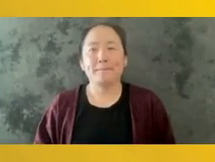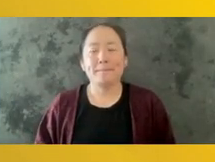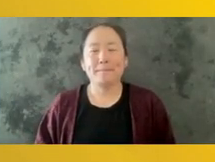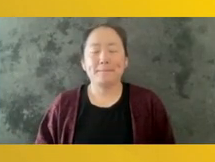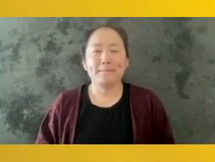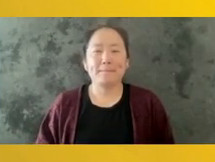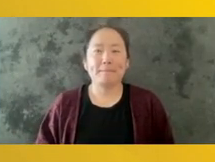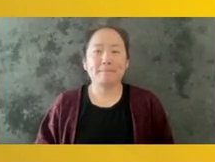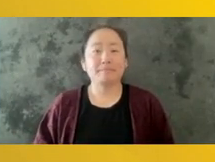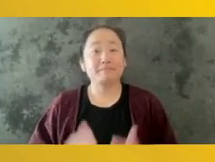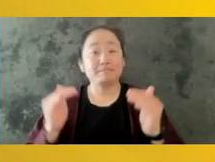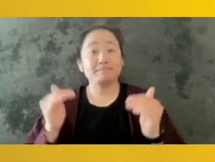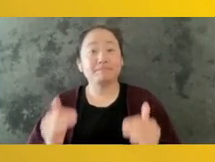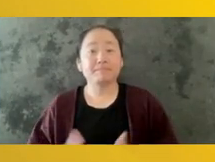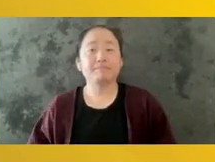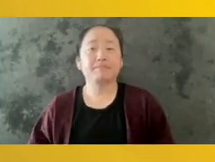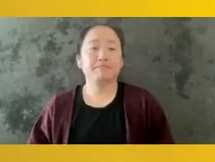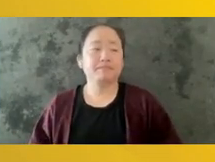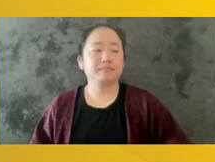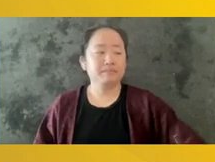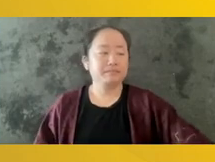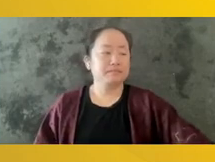Next slide.